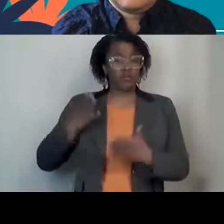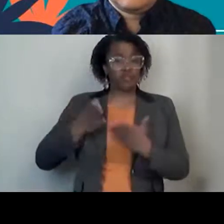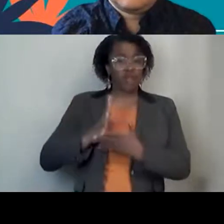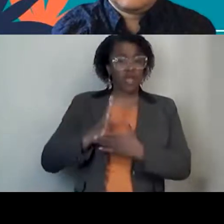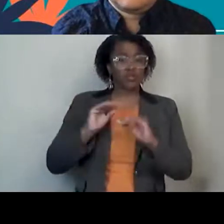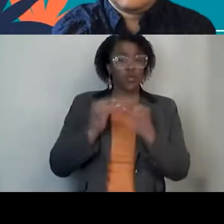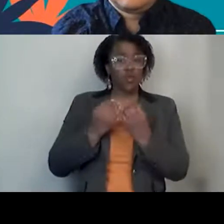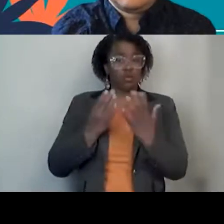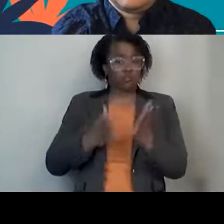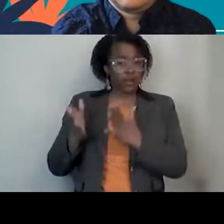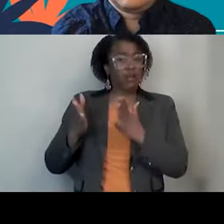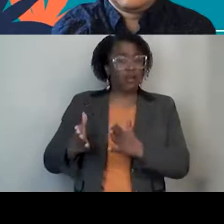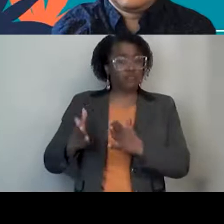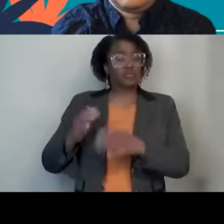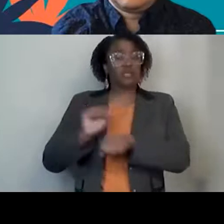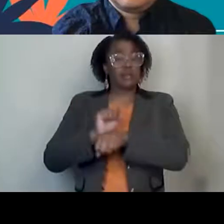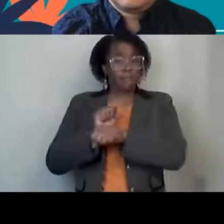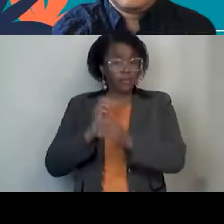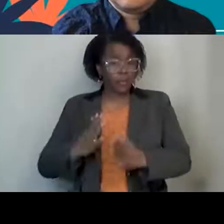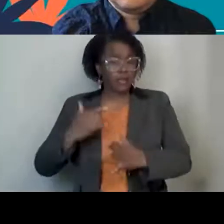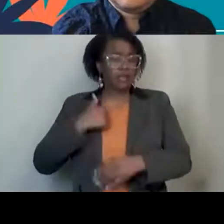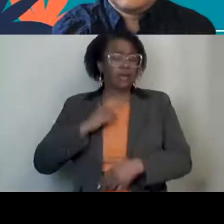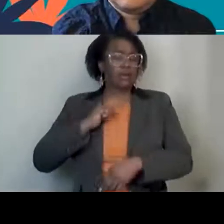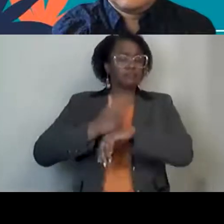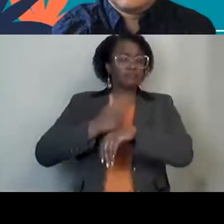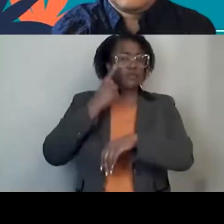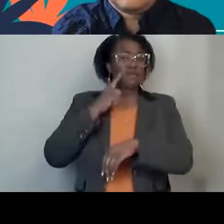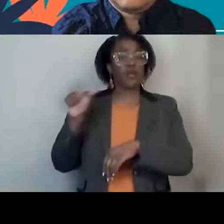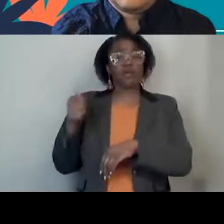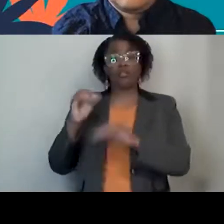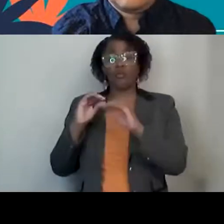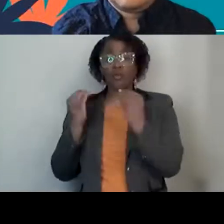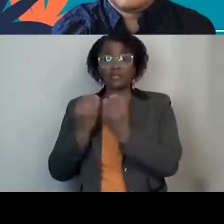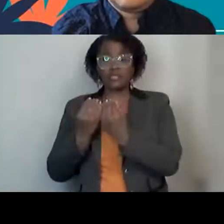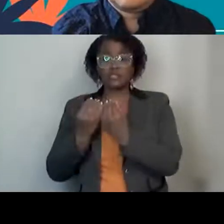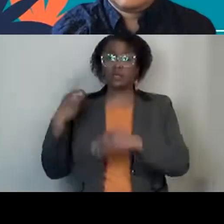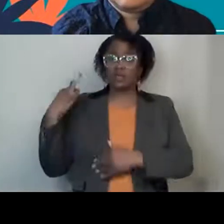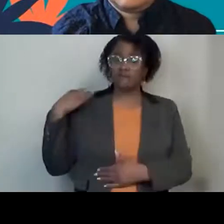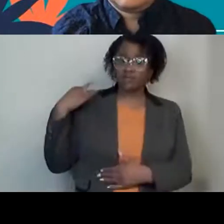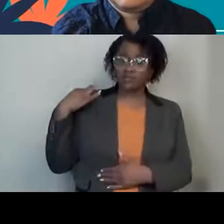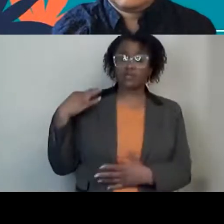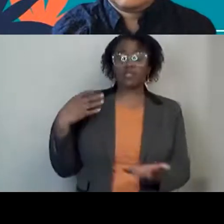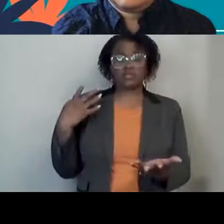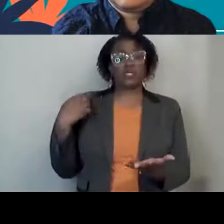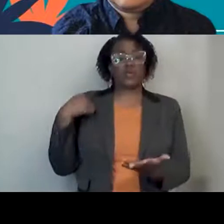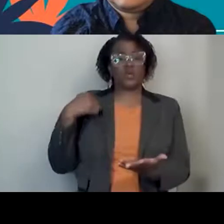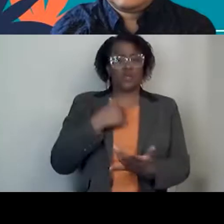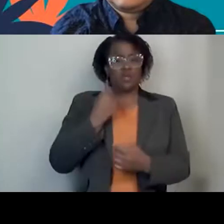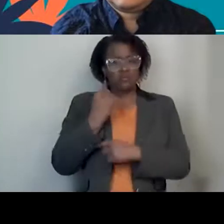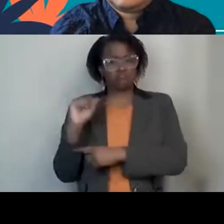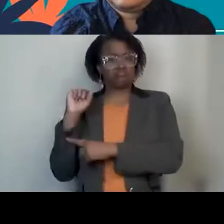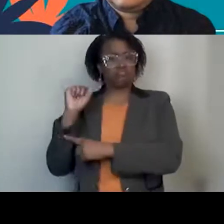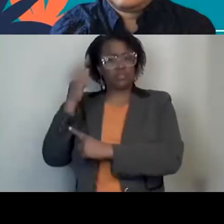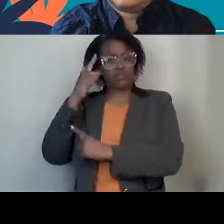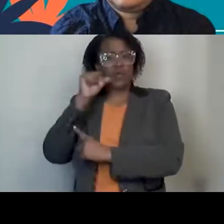Hawaii, and I'm also a co-founder of Affirm Hawaiʻi, which is an all-volunteer, anti-imperialist, feminist, and revolutionary